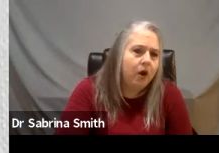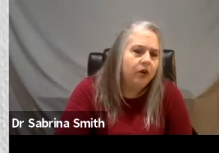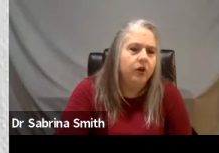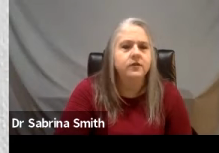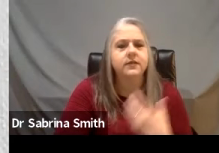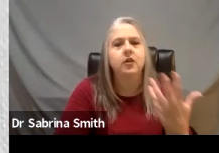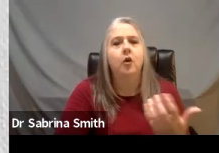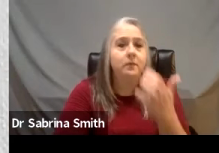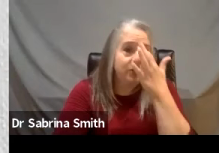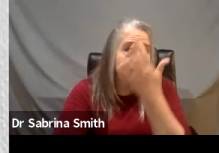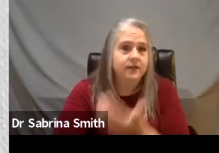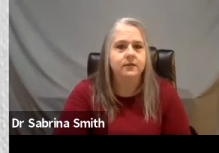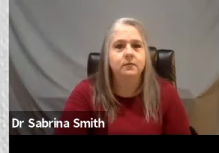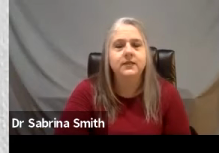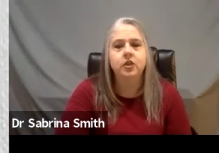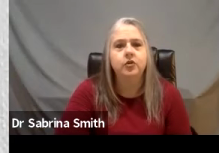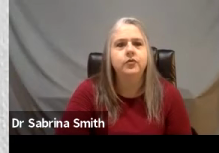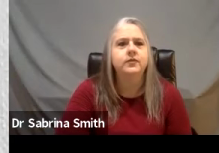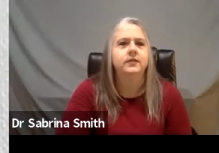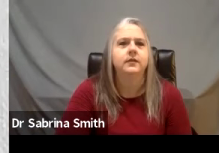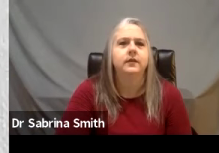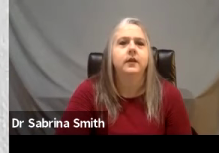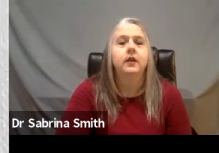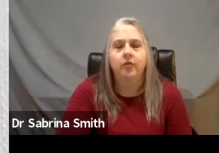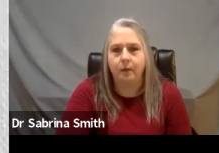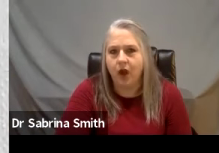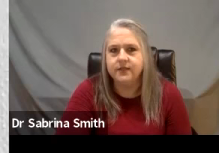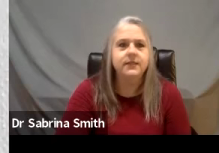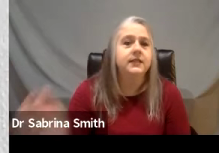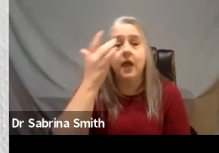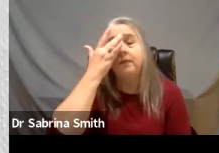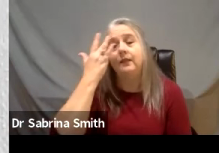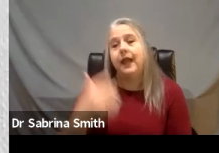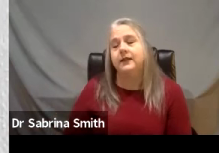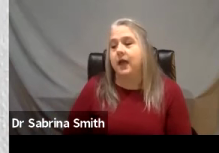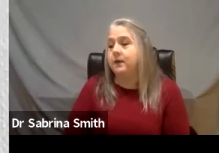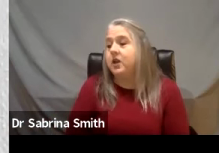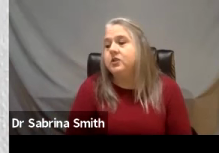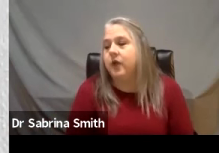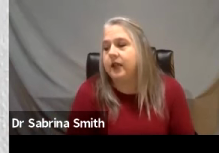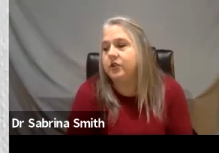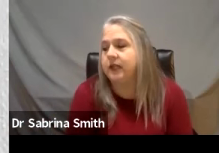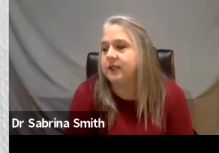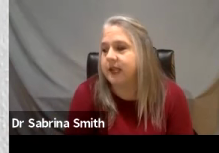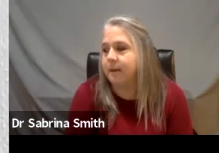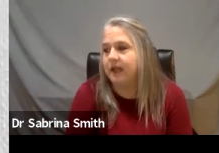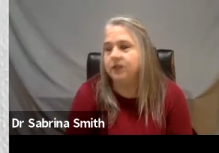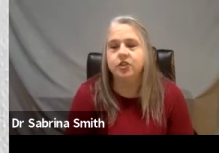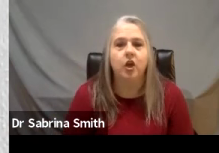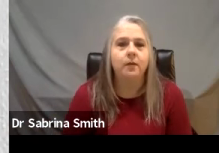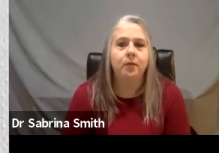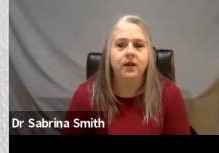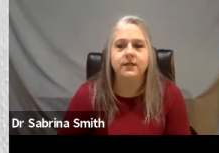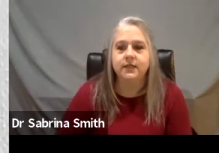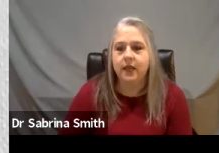non-manual markers, omissions, miscues, that processing time, that lag time. So I do like to take a minute to